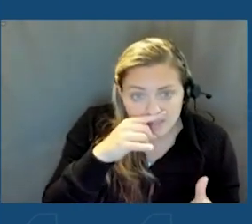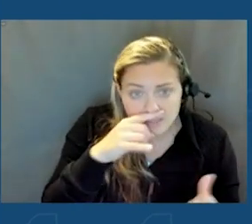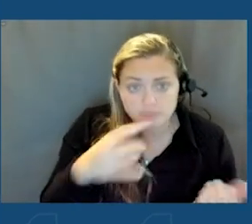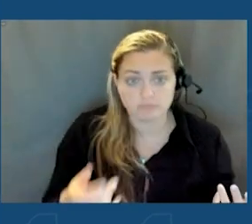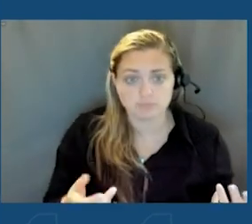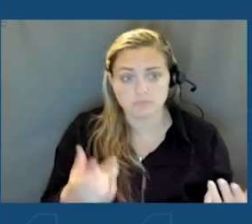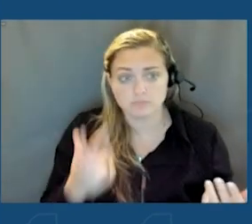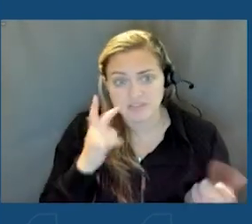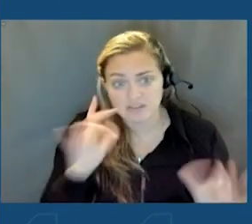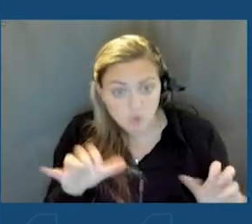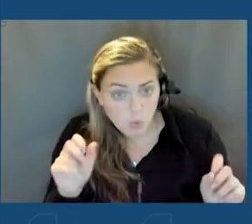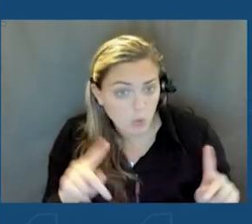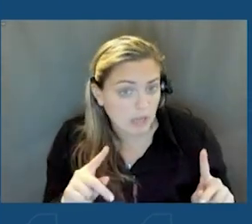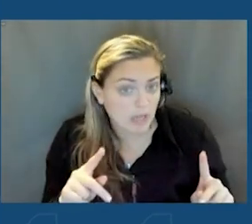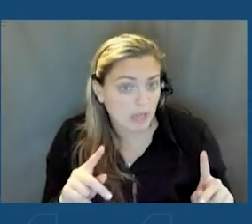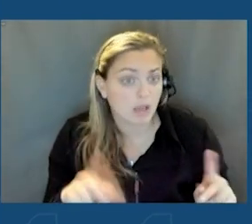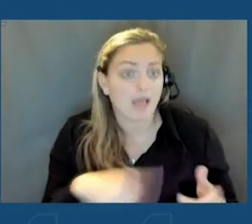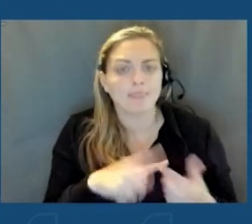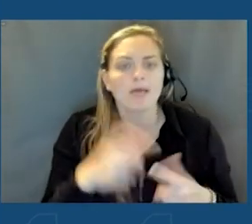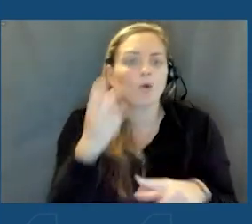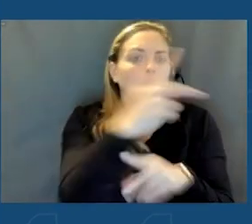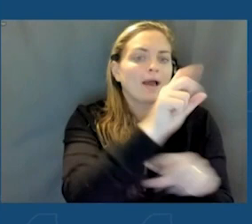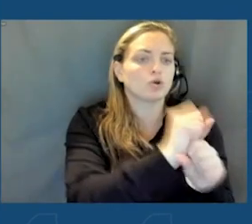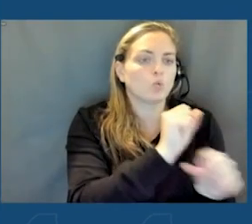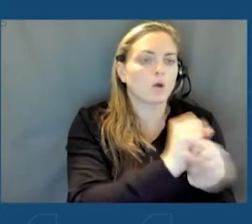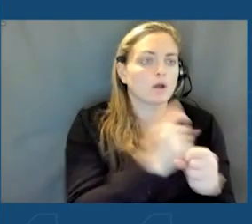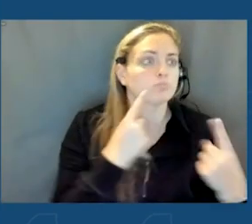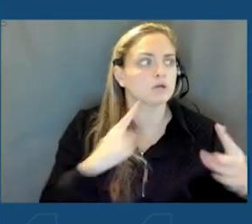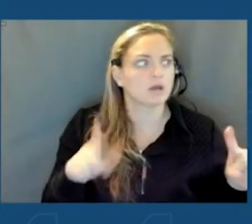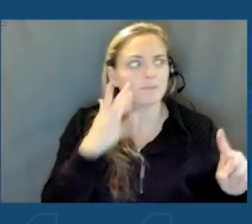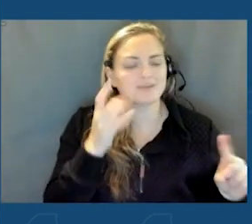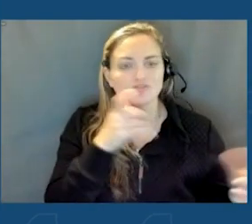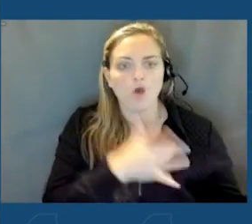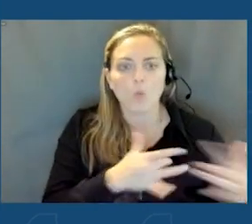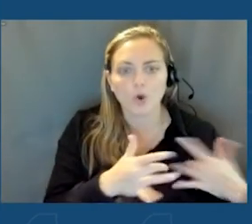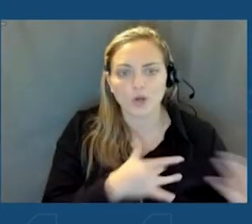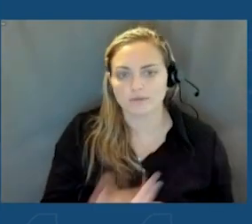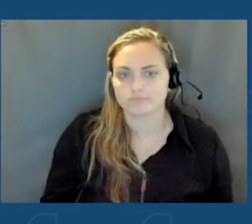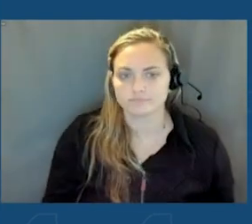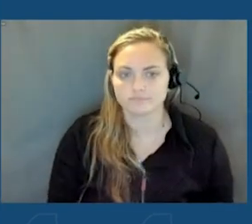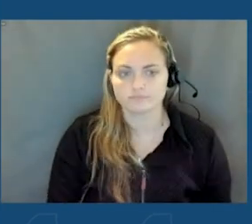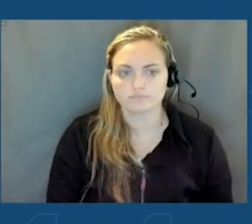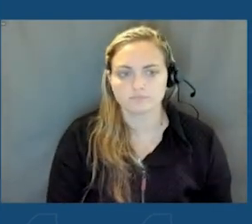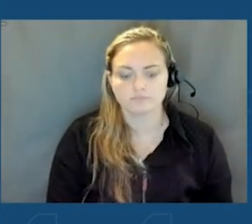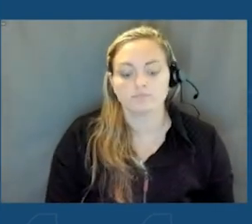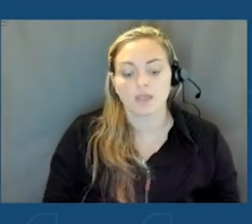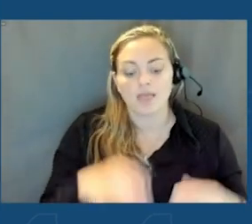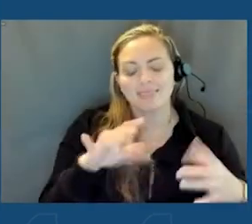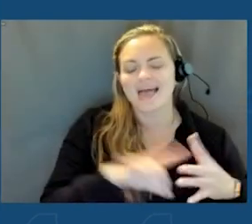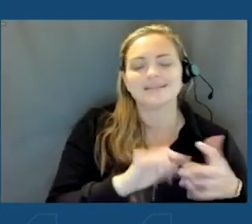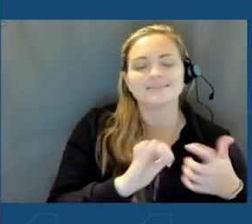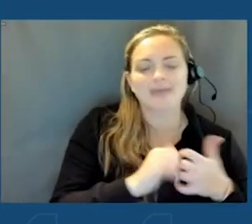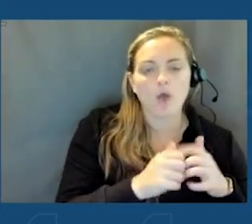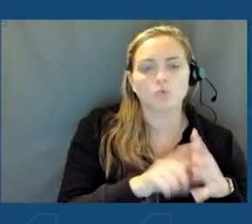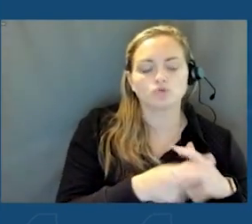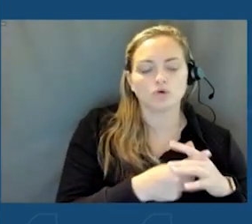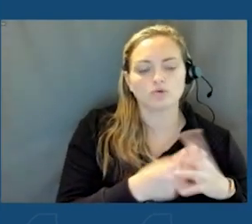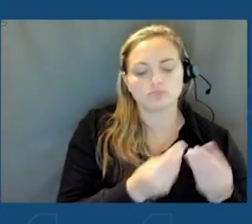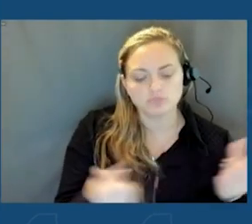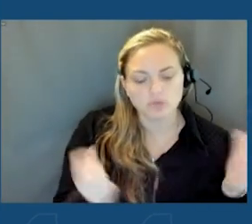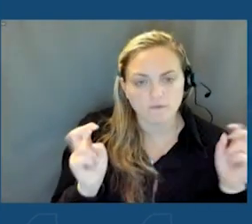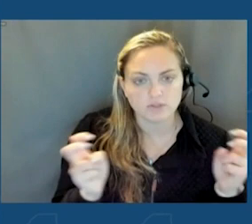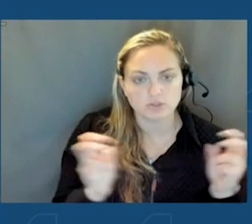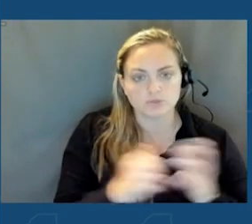see if they're doing okay. Then they get back to work and they're productive because they're not worried. So that's how we start solving problems.